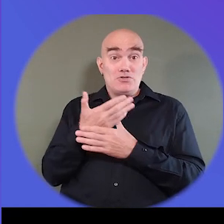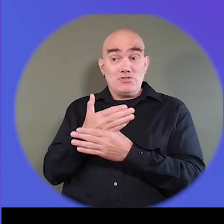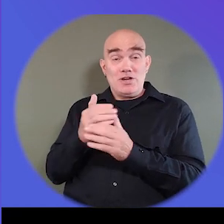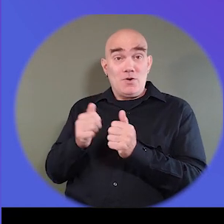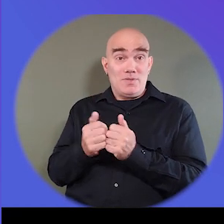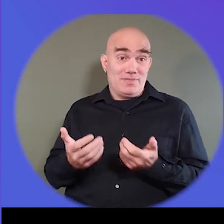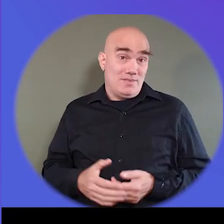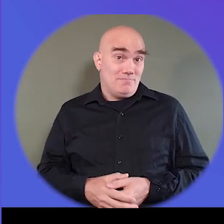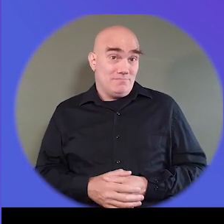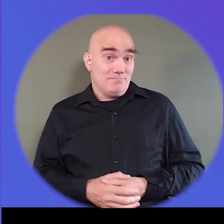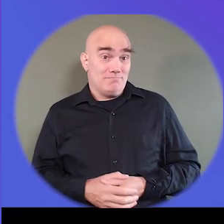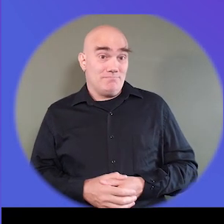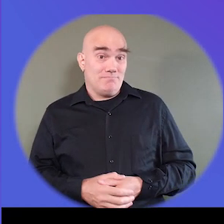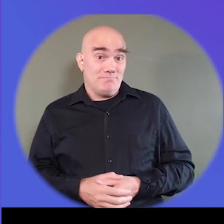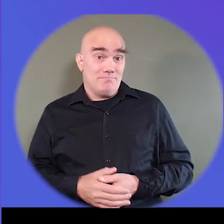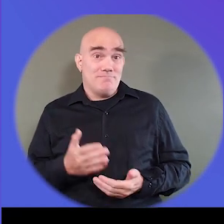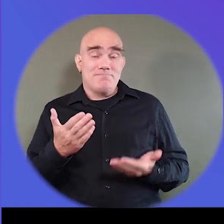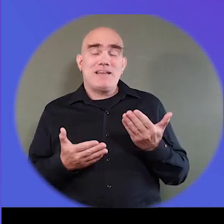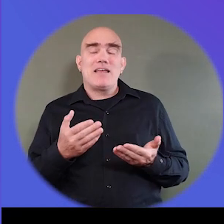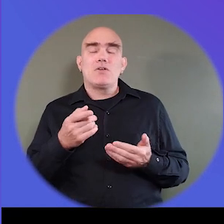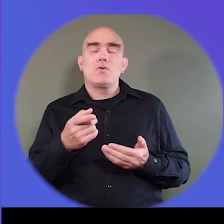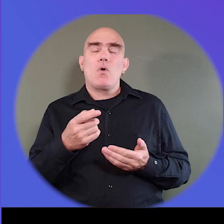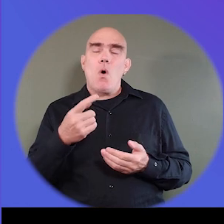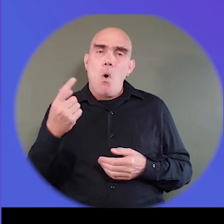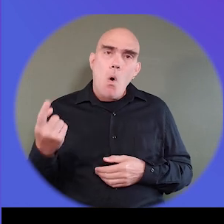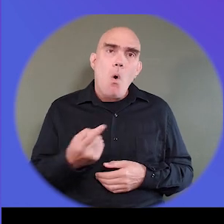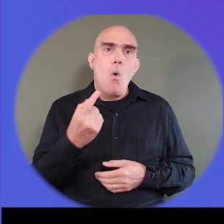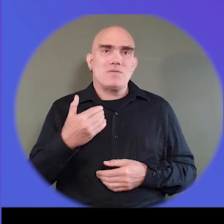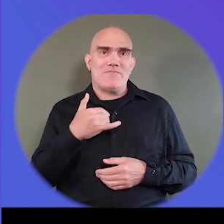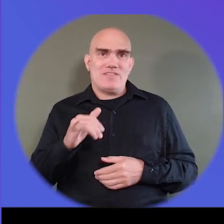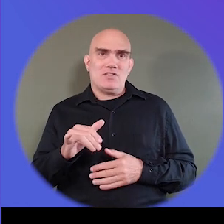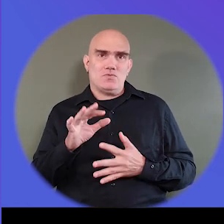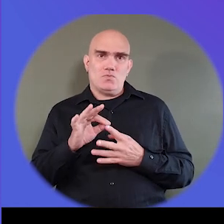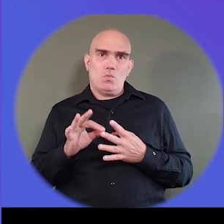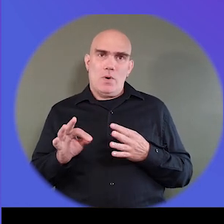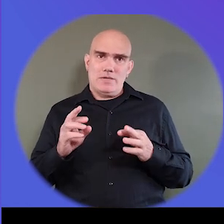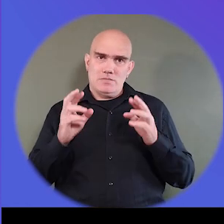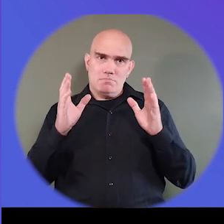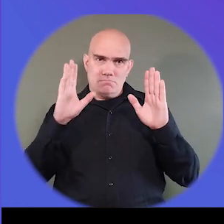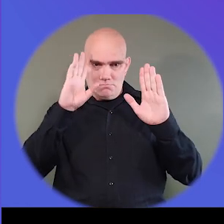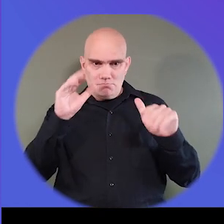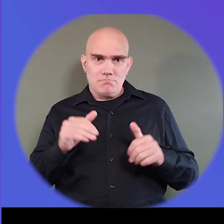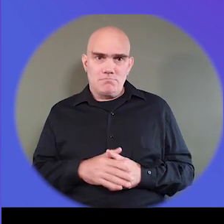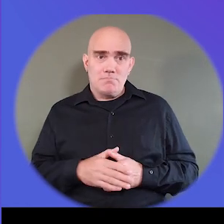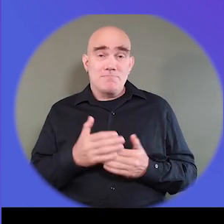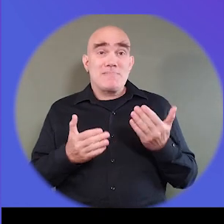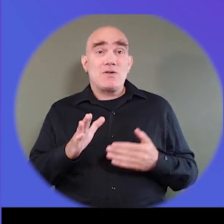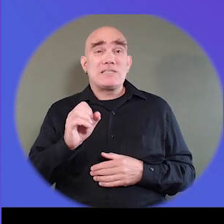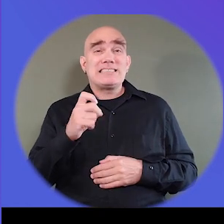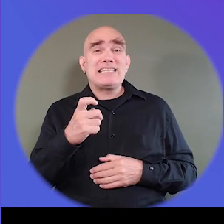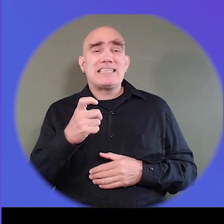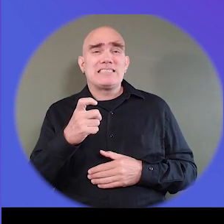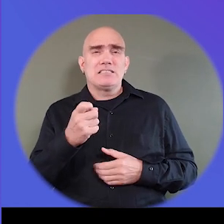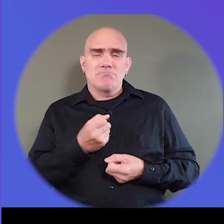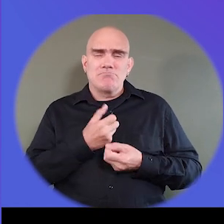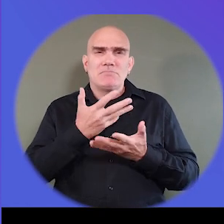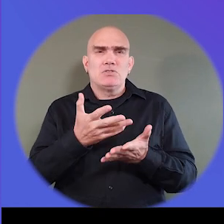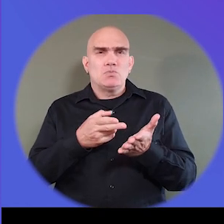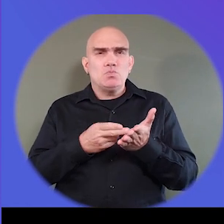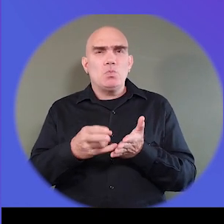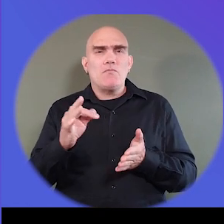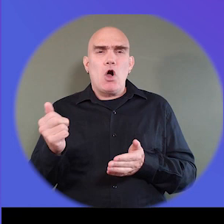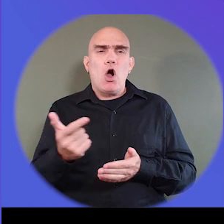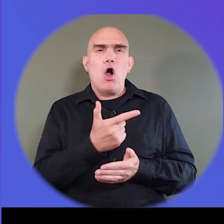share it with. May you always have that choice. May your sex speak